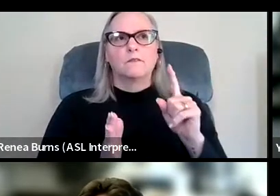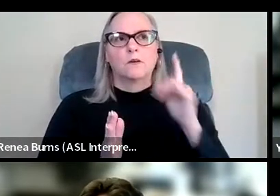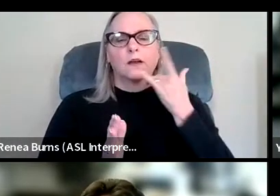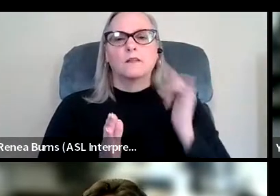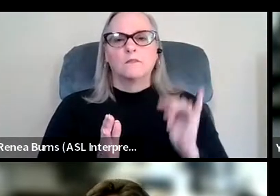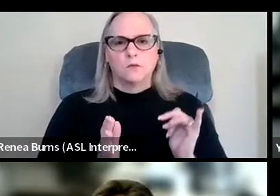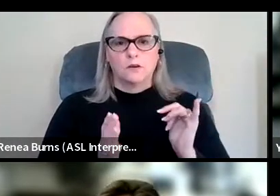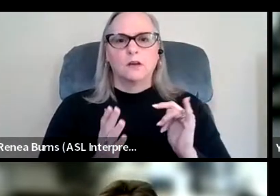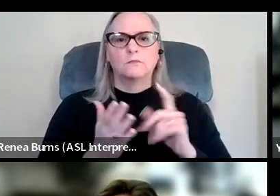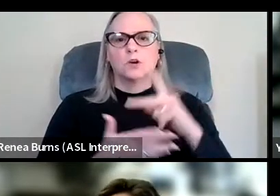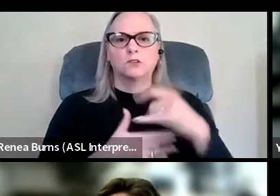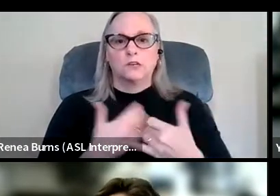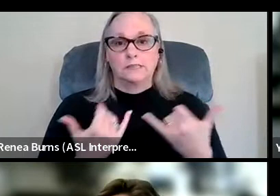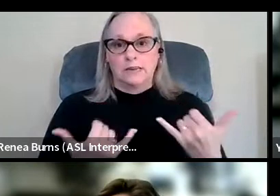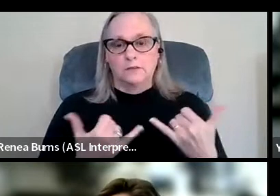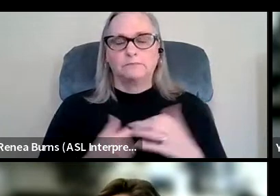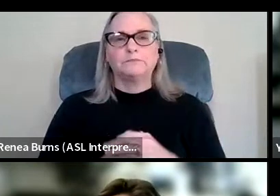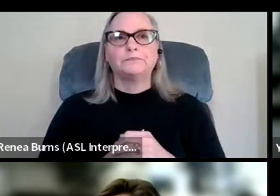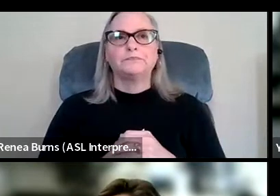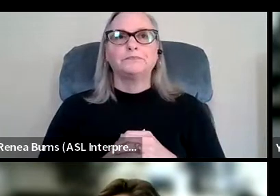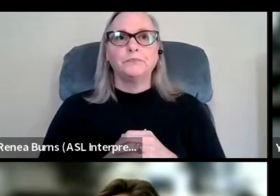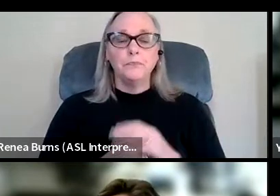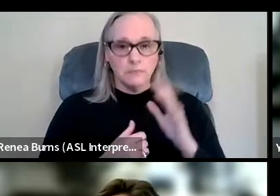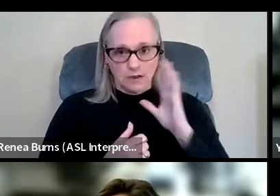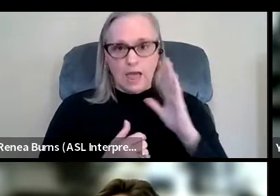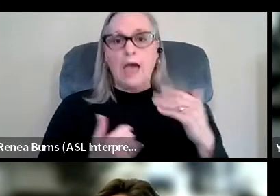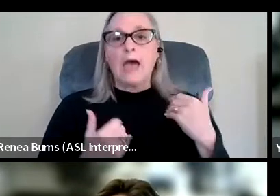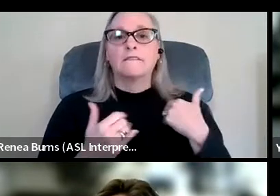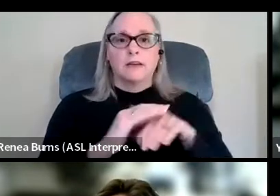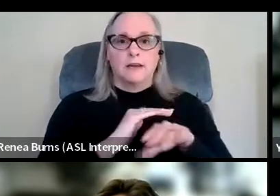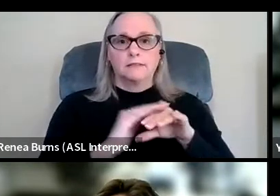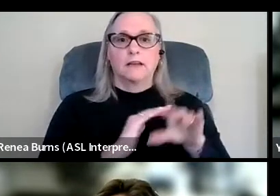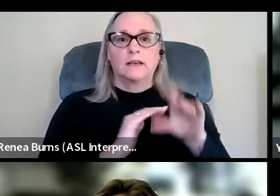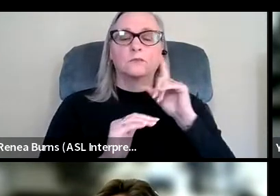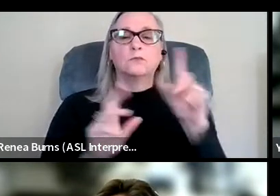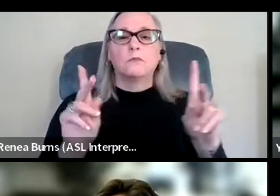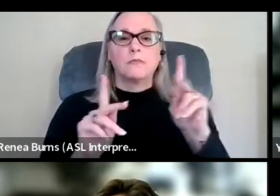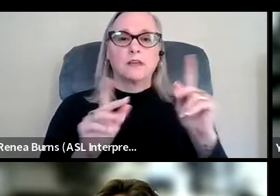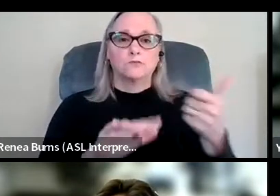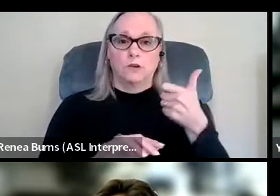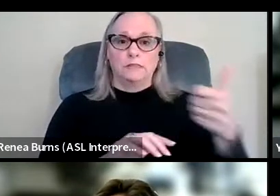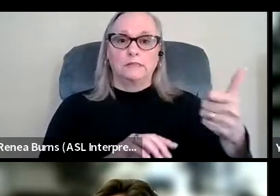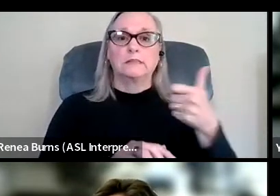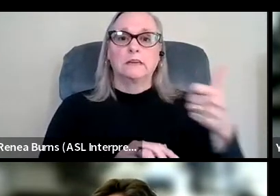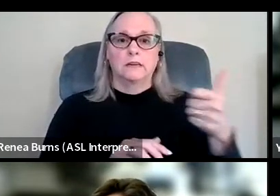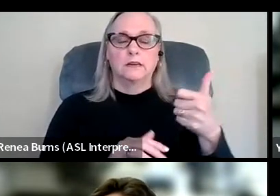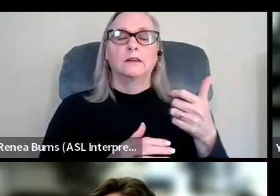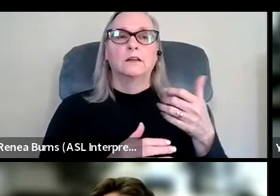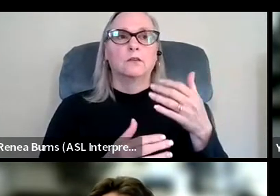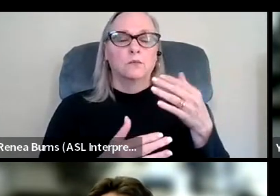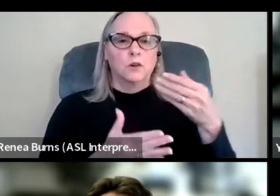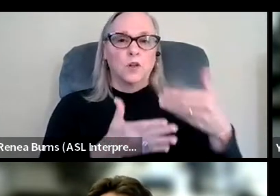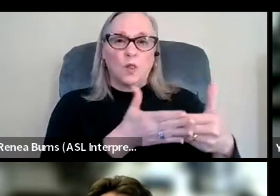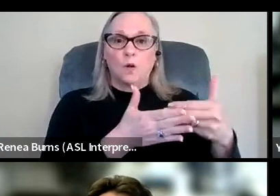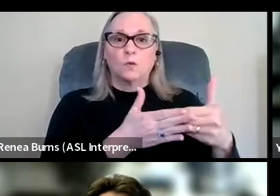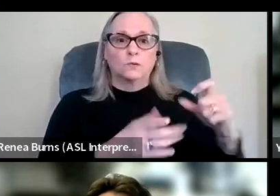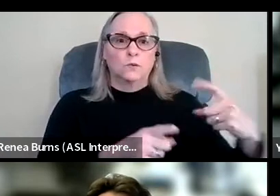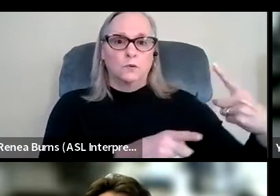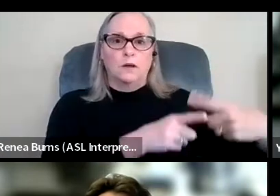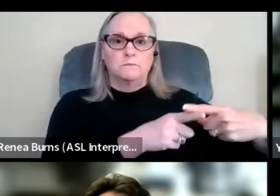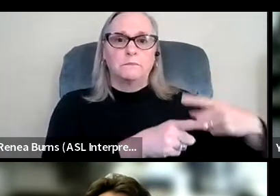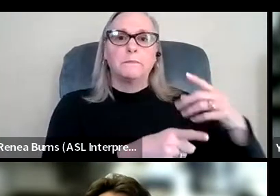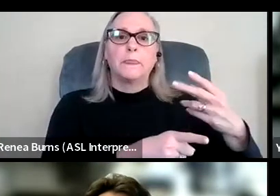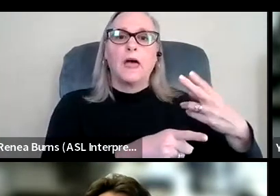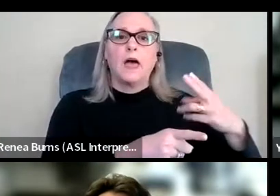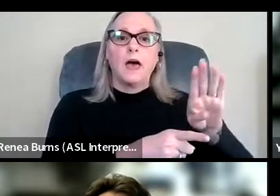California. Access to public transit. We're close to Transit Hub,